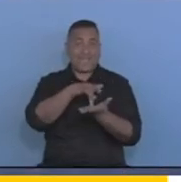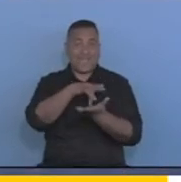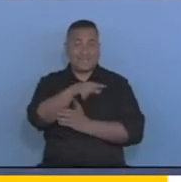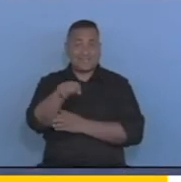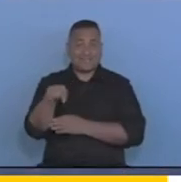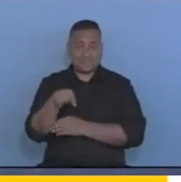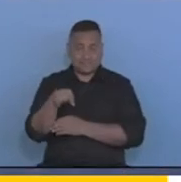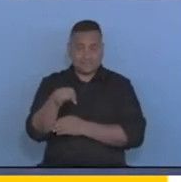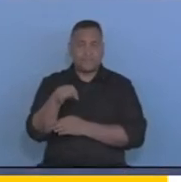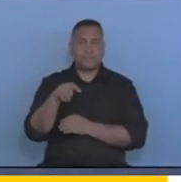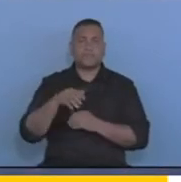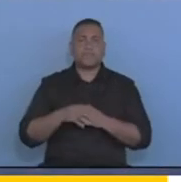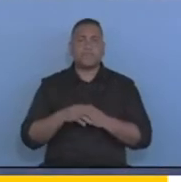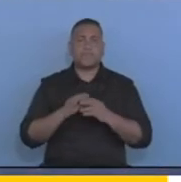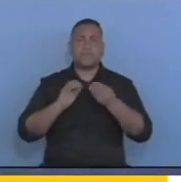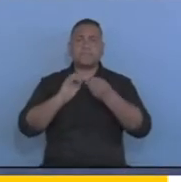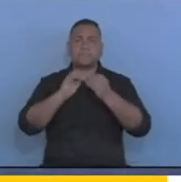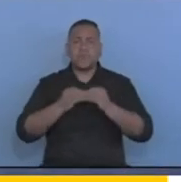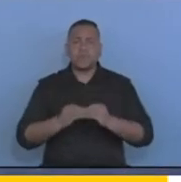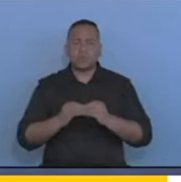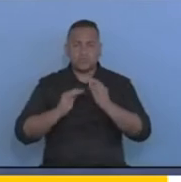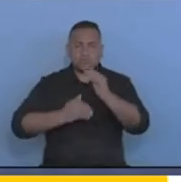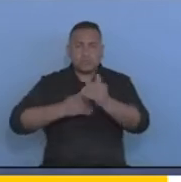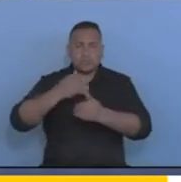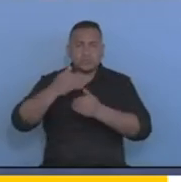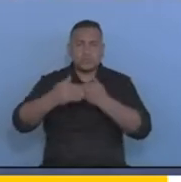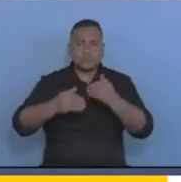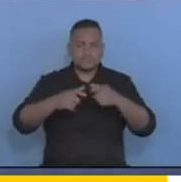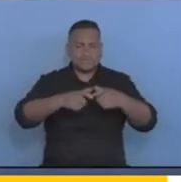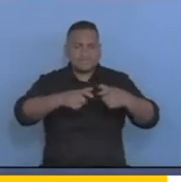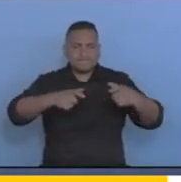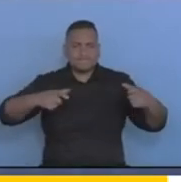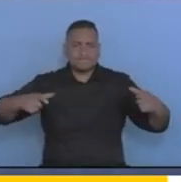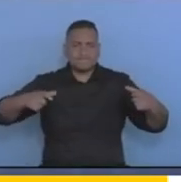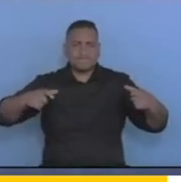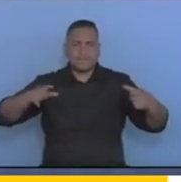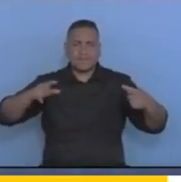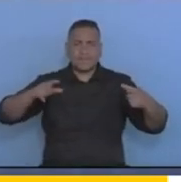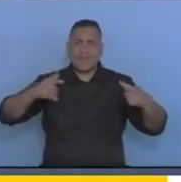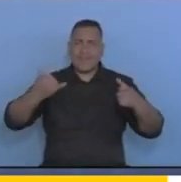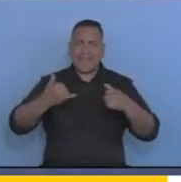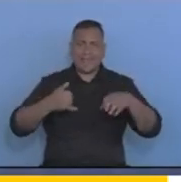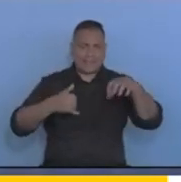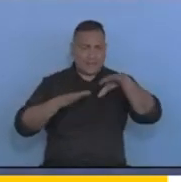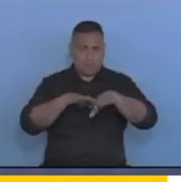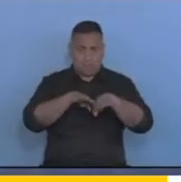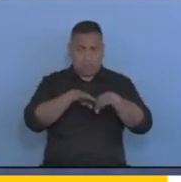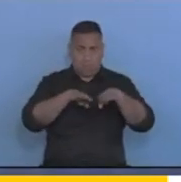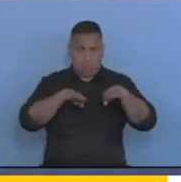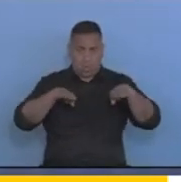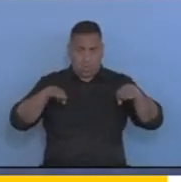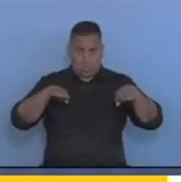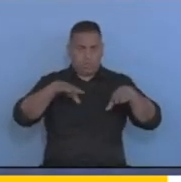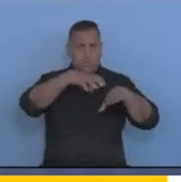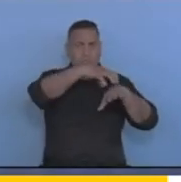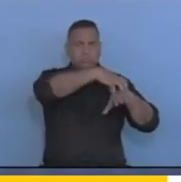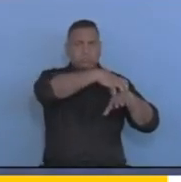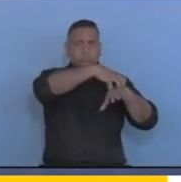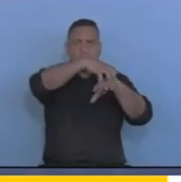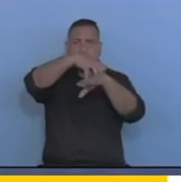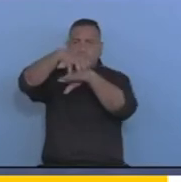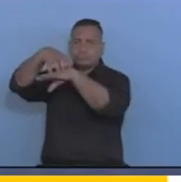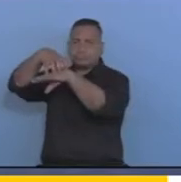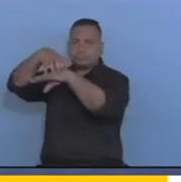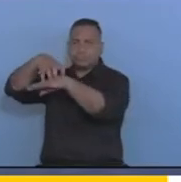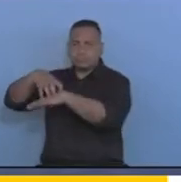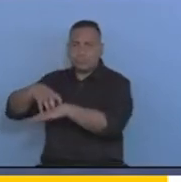process, whereby the conveyor belt moves a certain product from one point to the next development process. Cars,